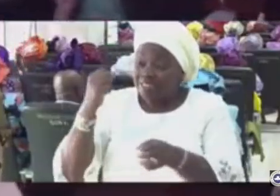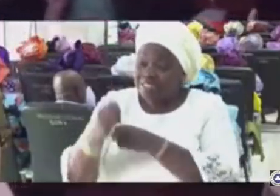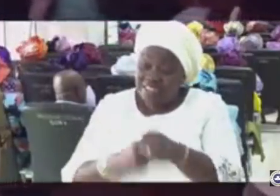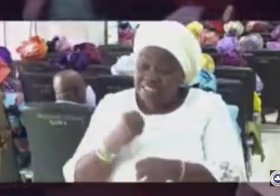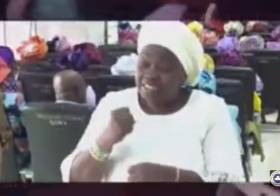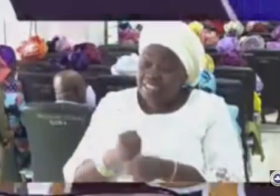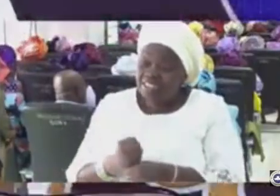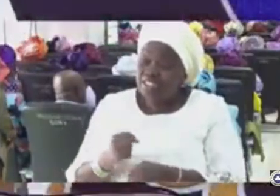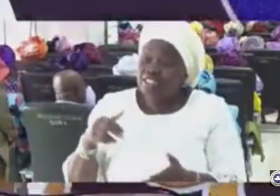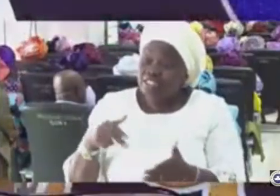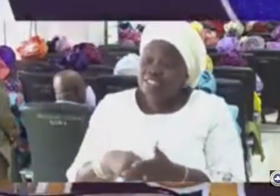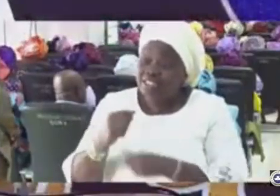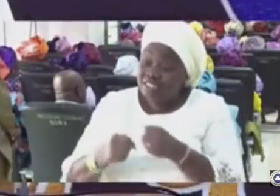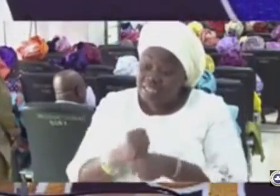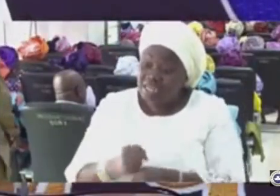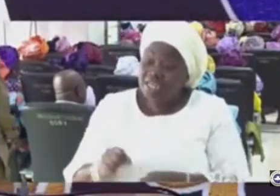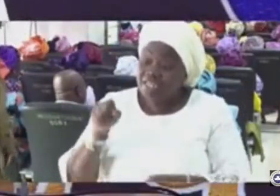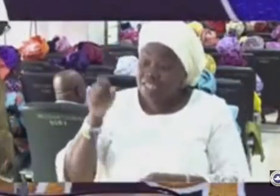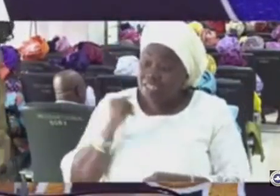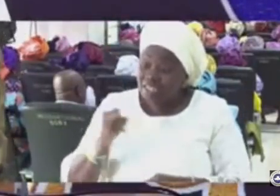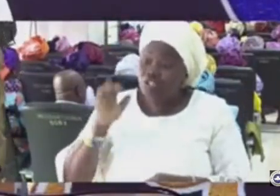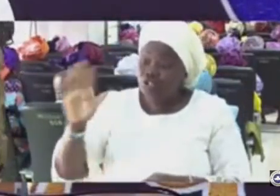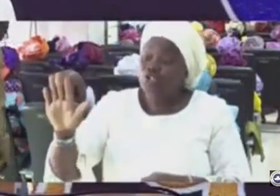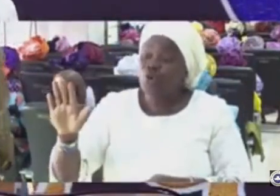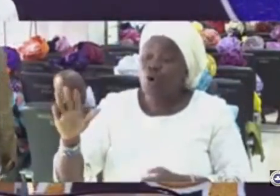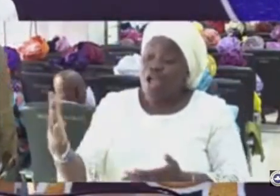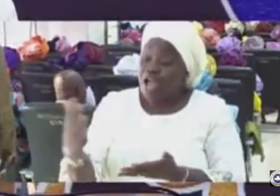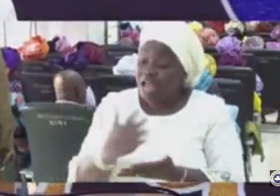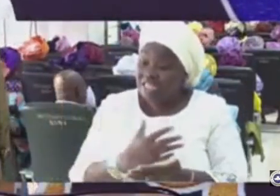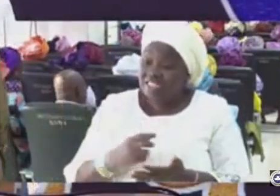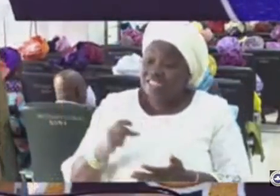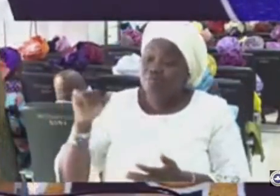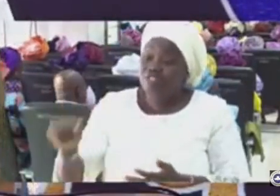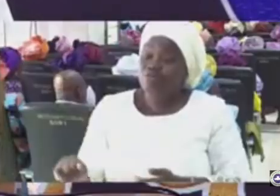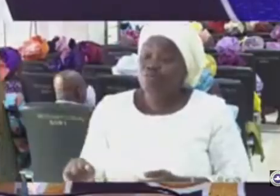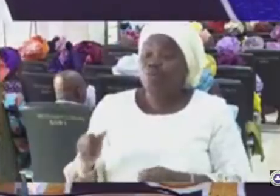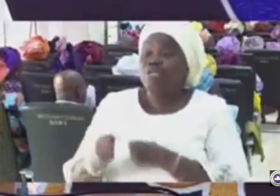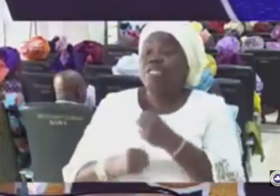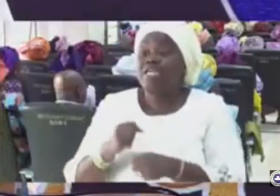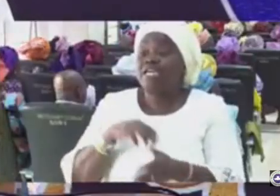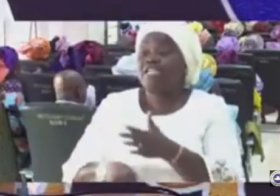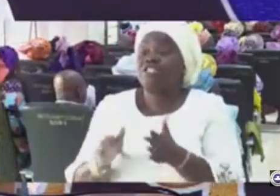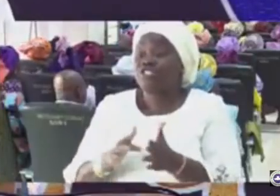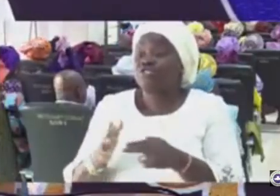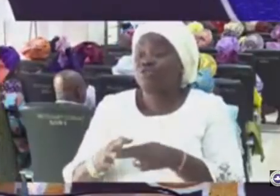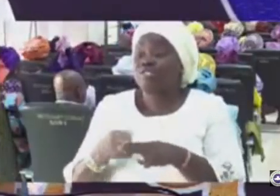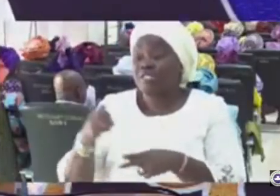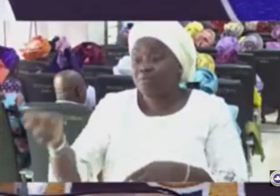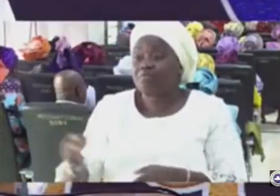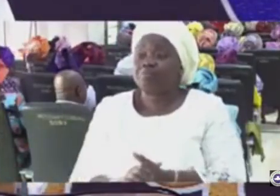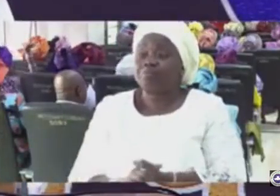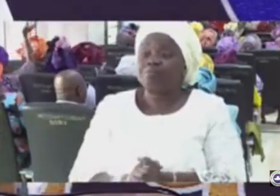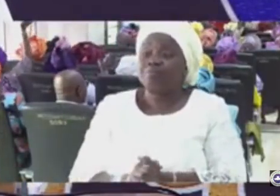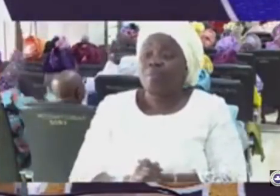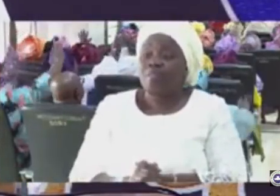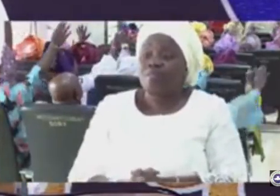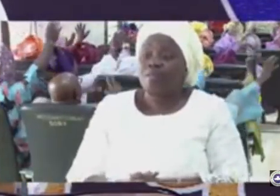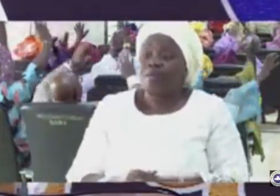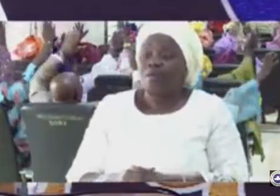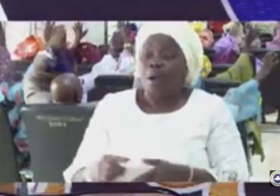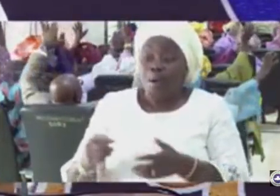And I'm believing God that long before the end of this month, somebody will be shouting